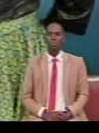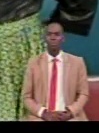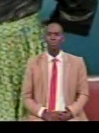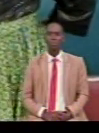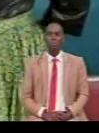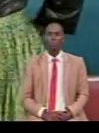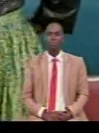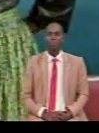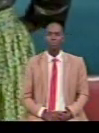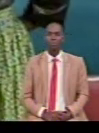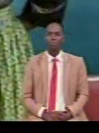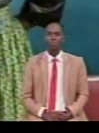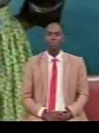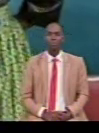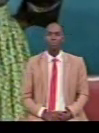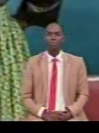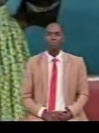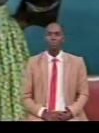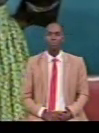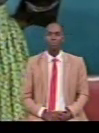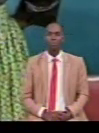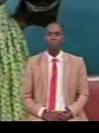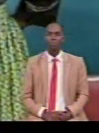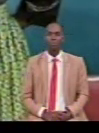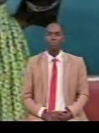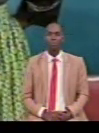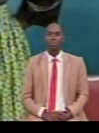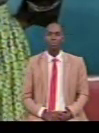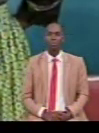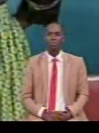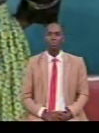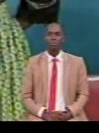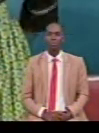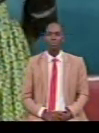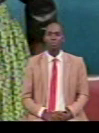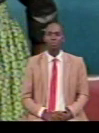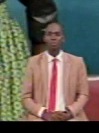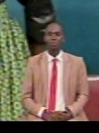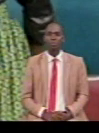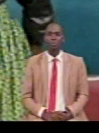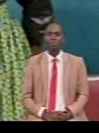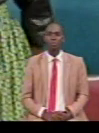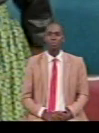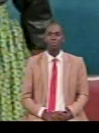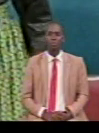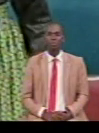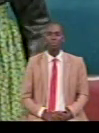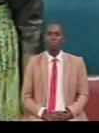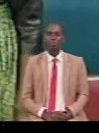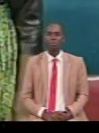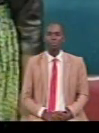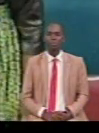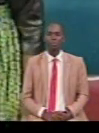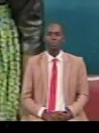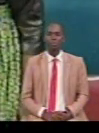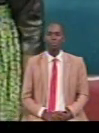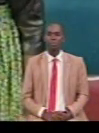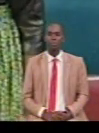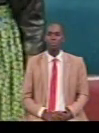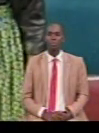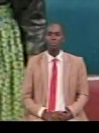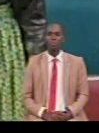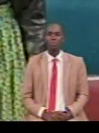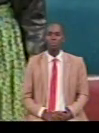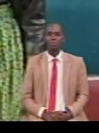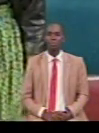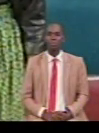So, yenze day ya Thursday, anauka no kamboti nilibempamfu. Mzuwa ma 12